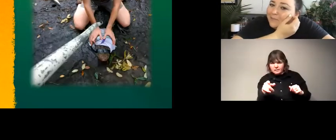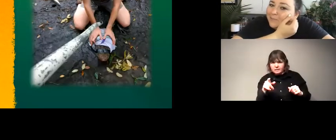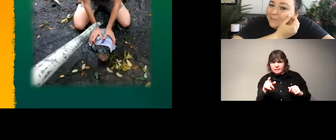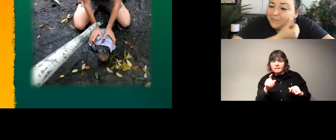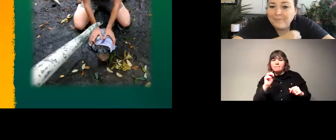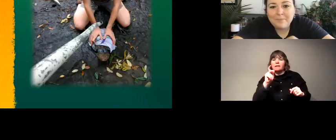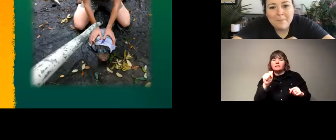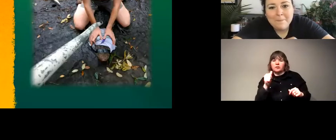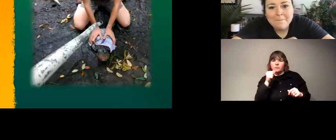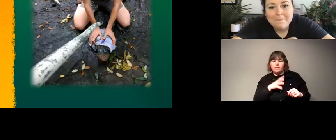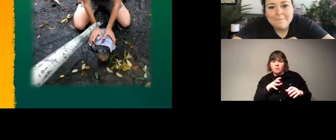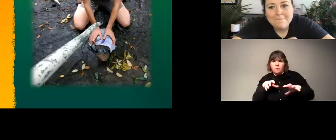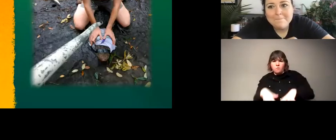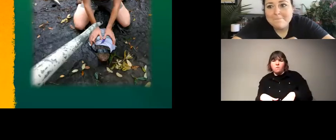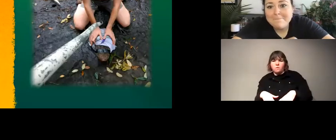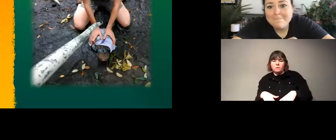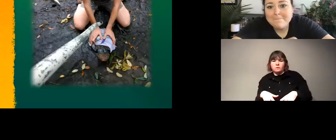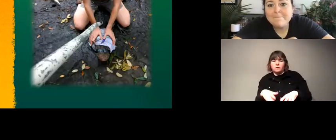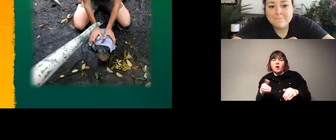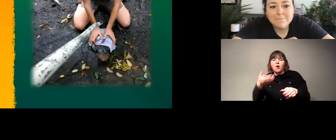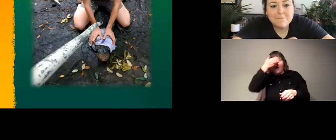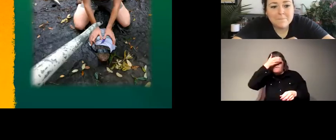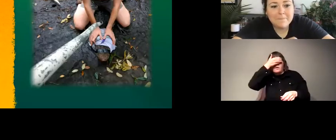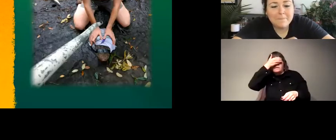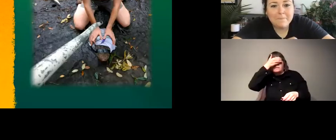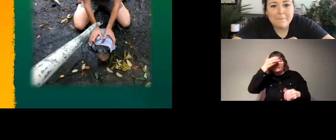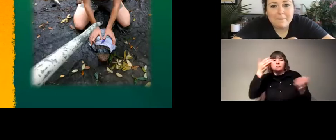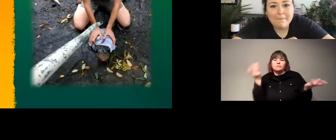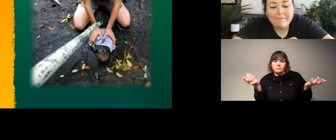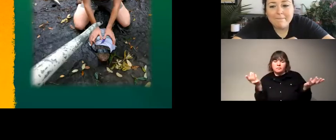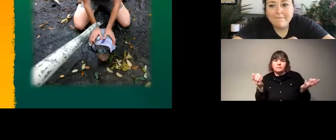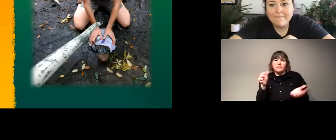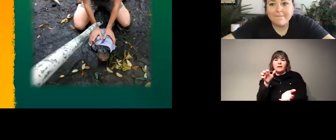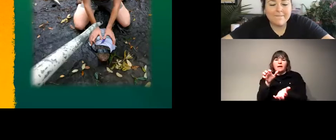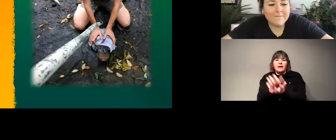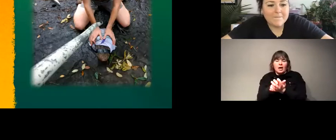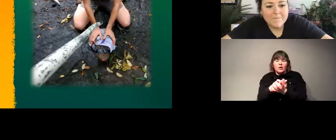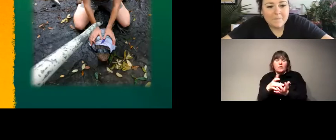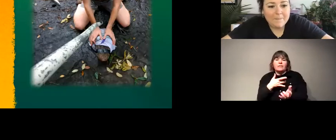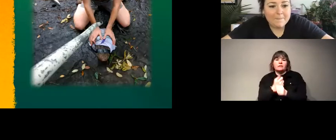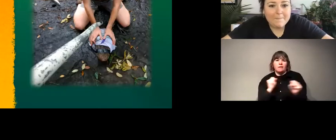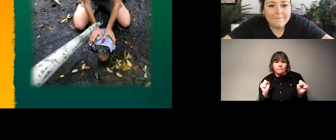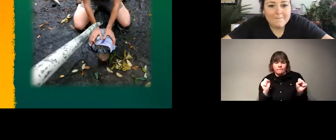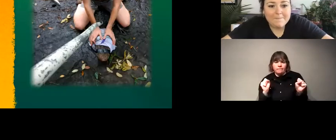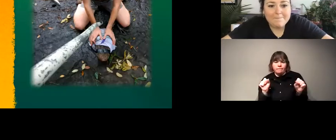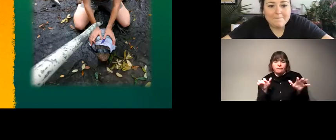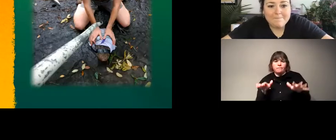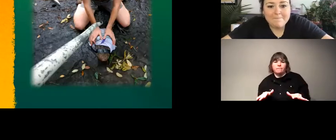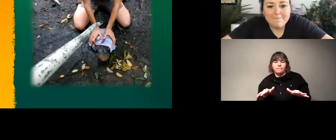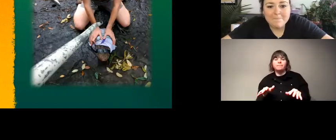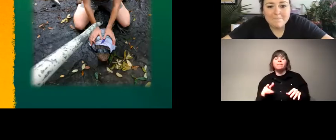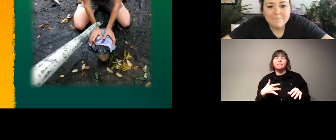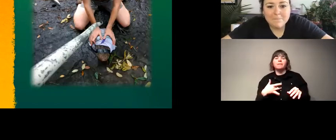Melinda here, is actually their eyes. So this is a way that the gator feels safe. So a lot of times in our